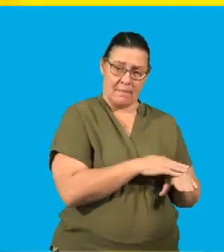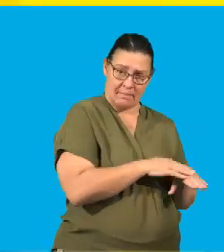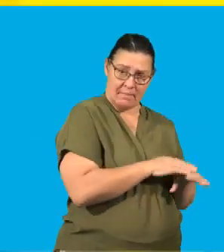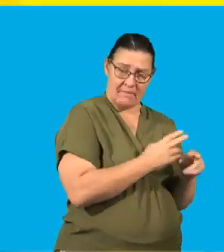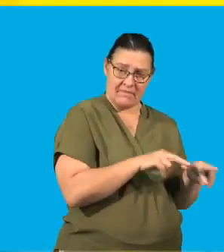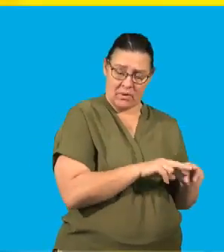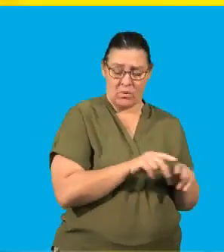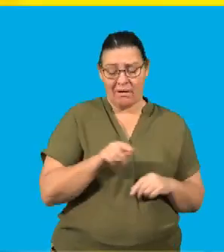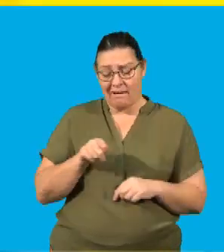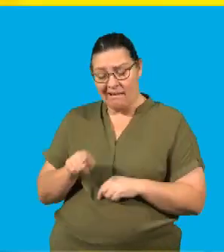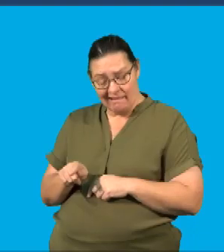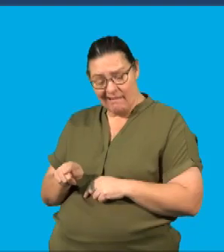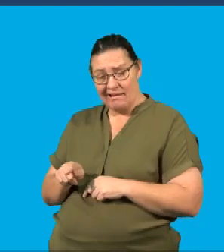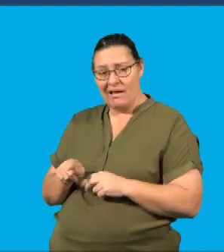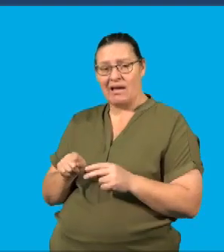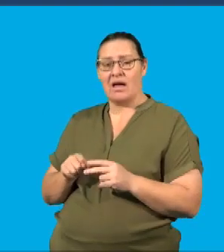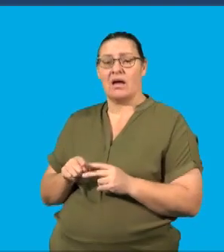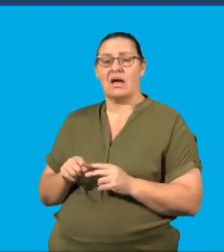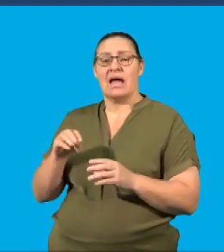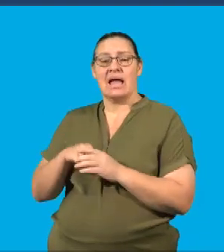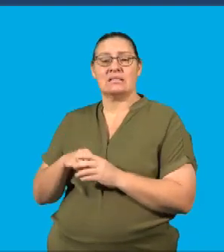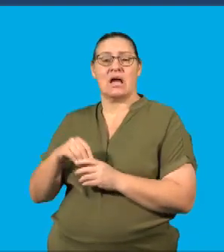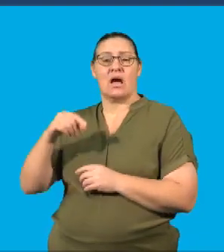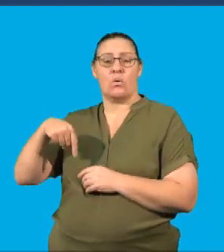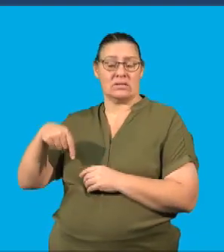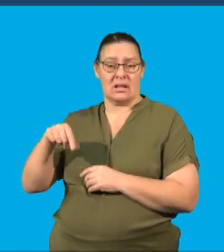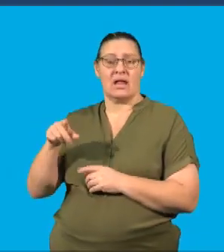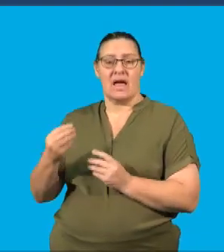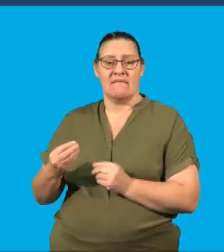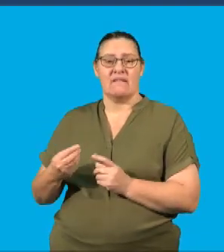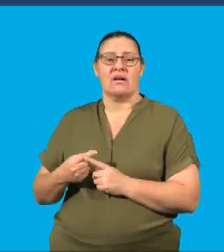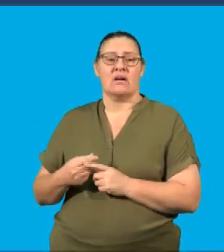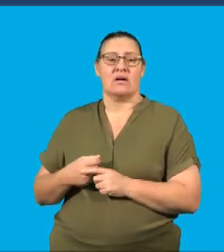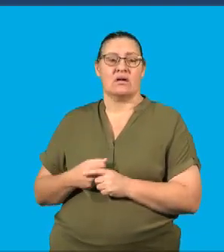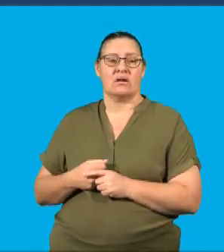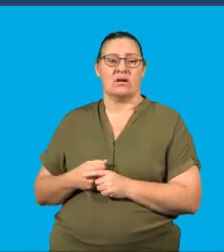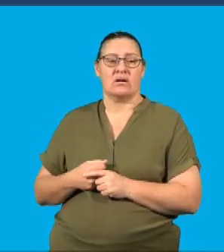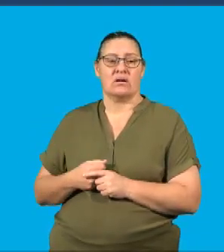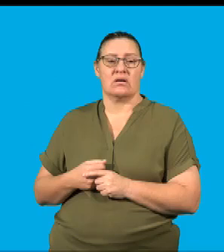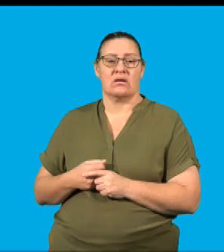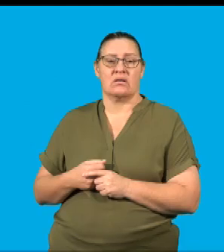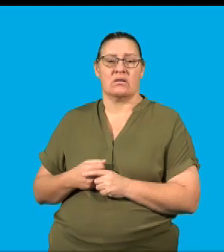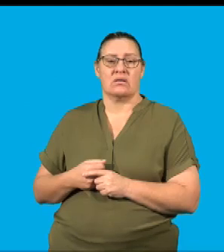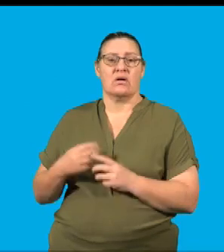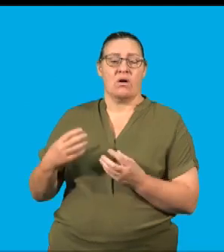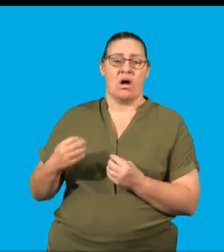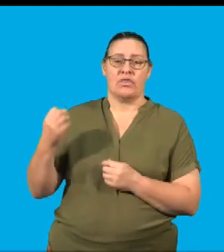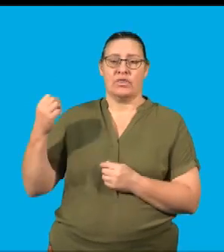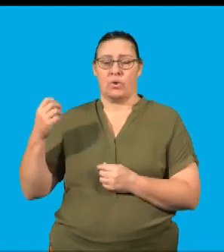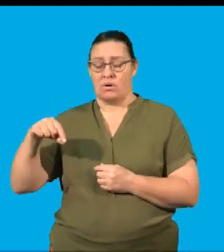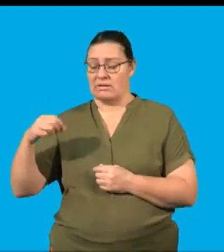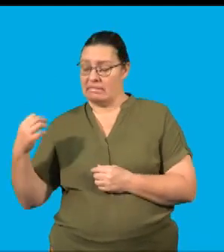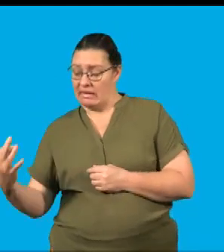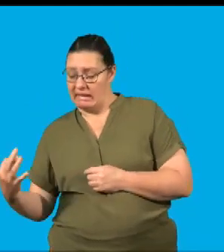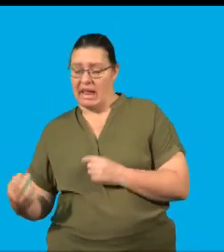value, whereas your interquartile range is the difference between your quartile 3 and your quartile 1. So the